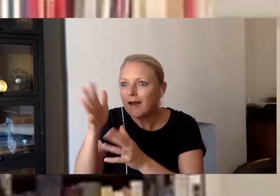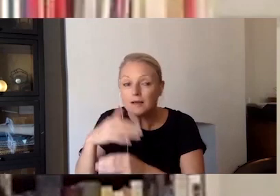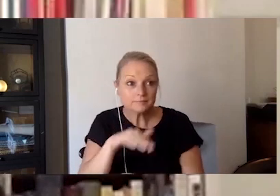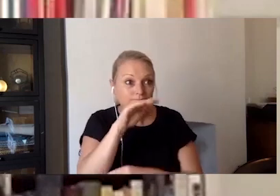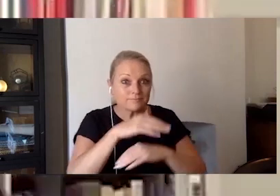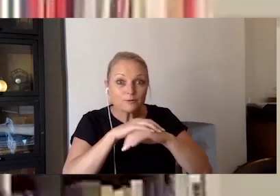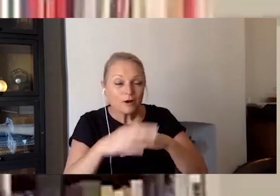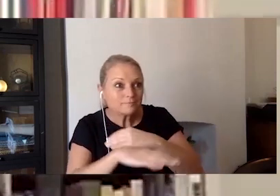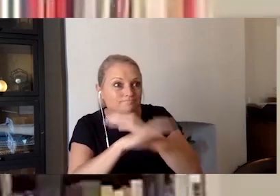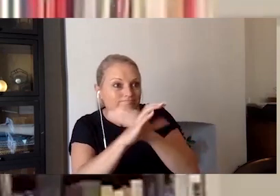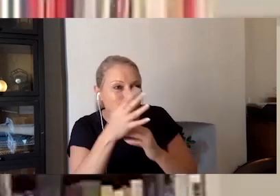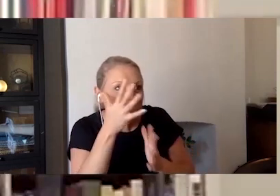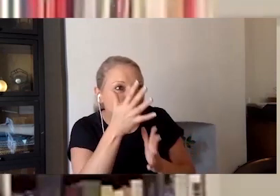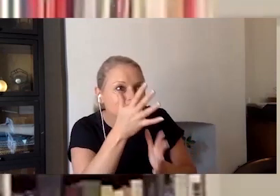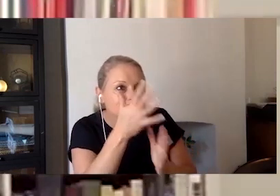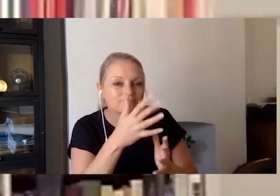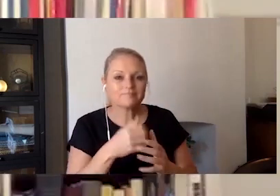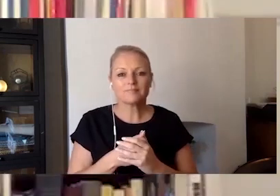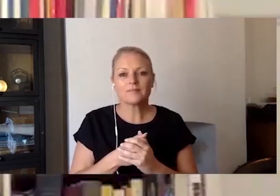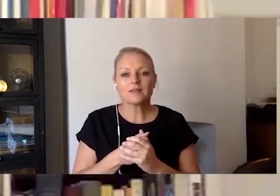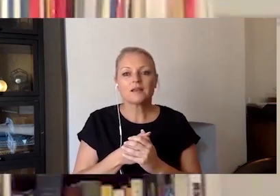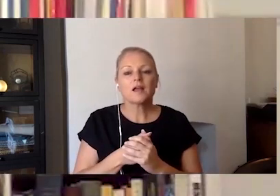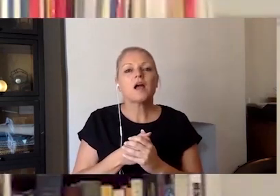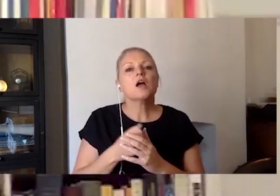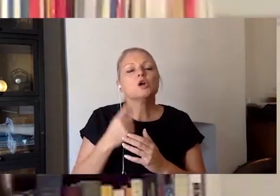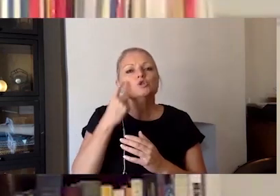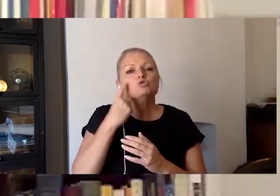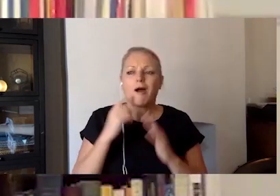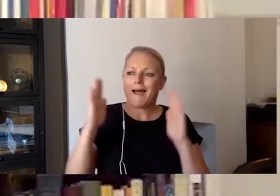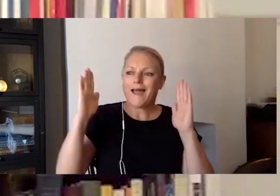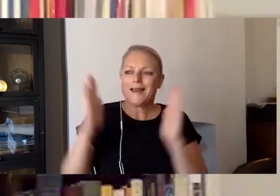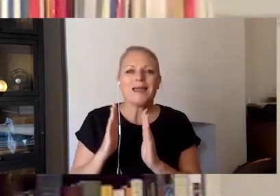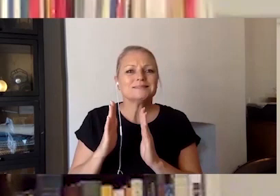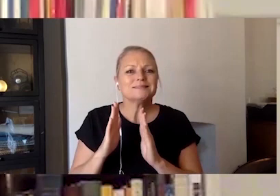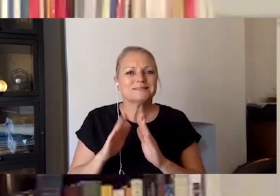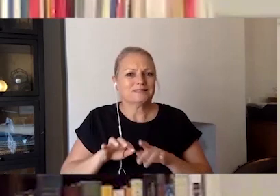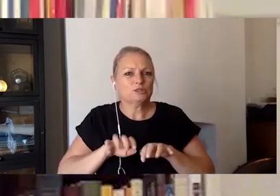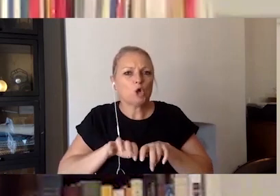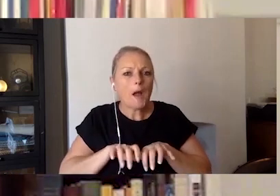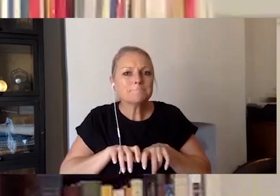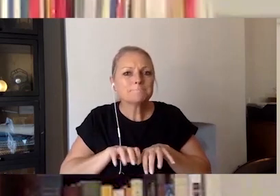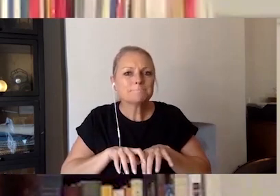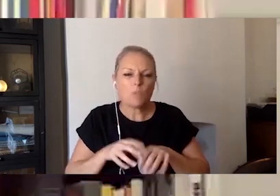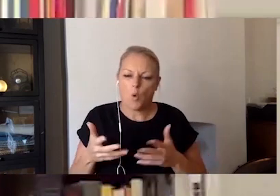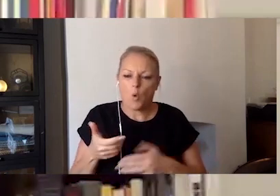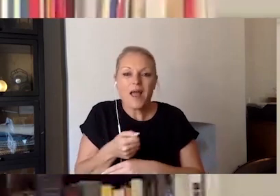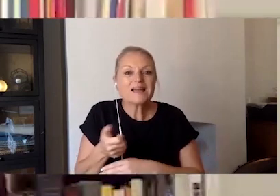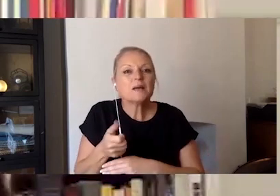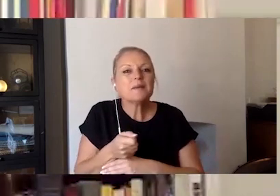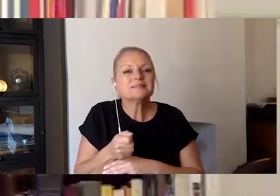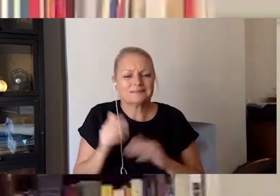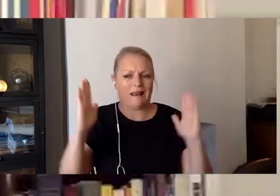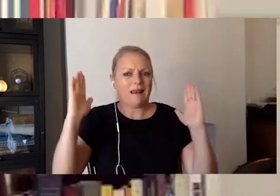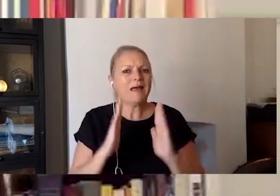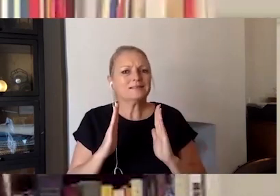to. Think about your talk to type ratio. Is this optimal, both from a workflow perspective, but also